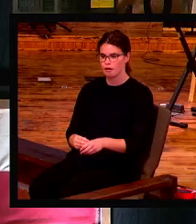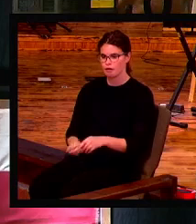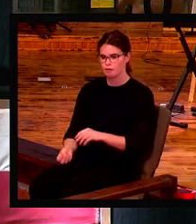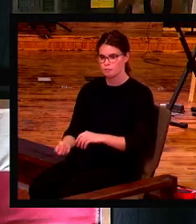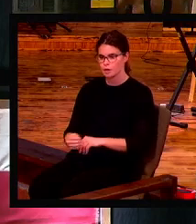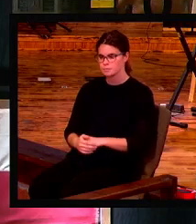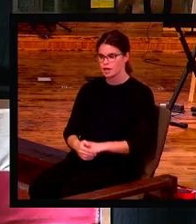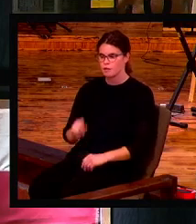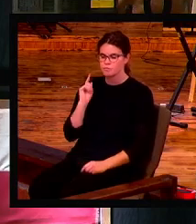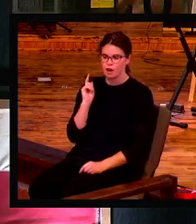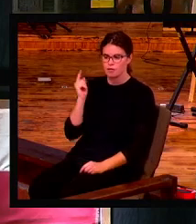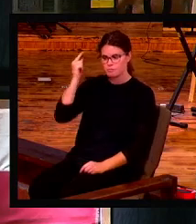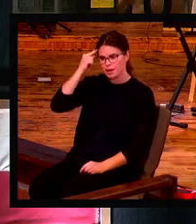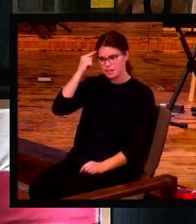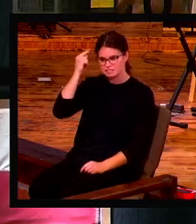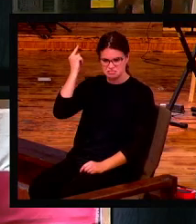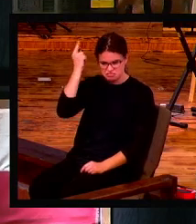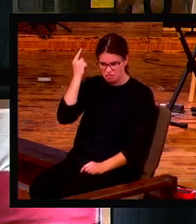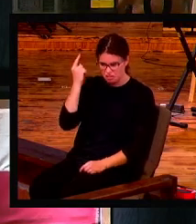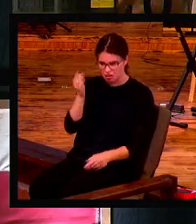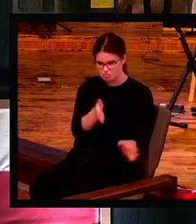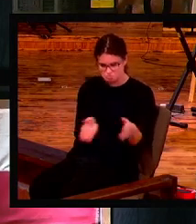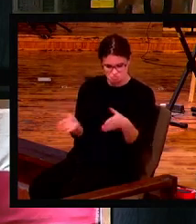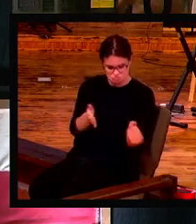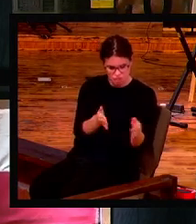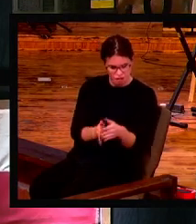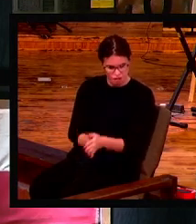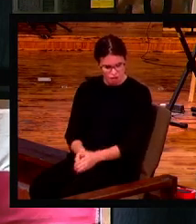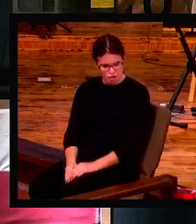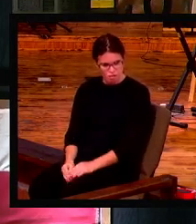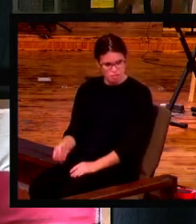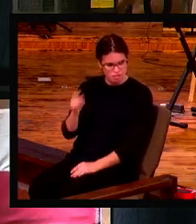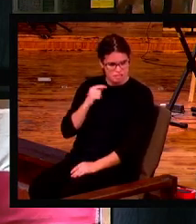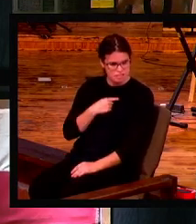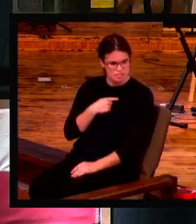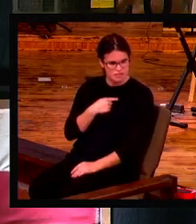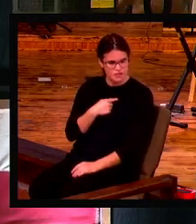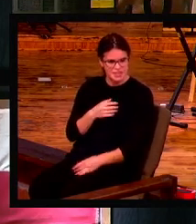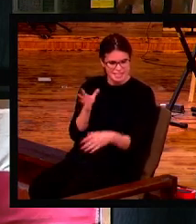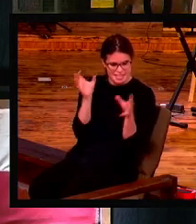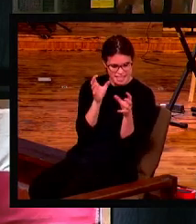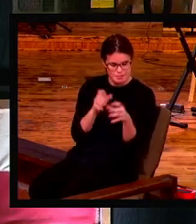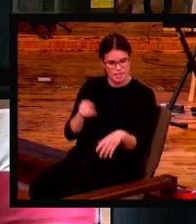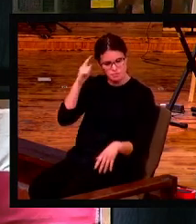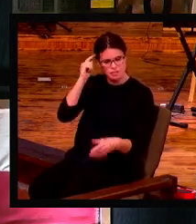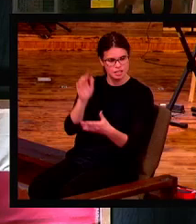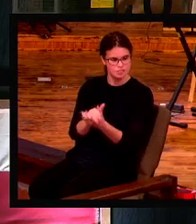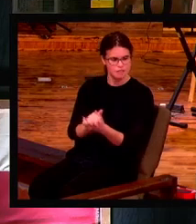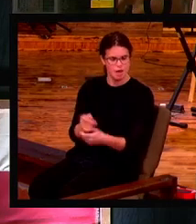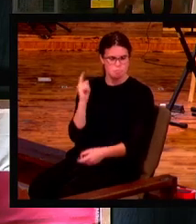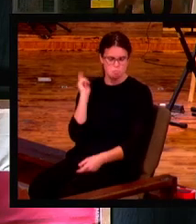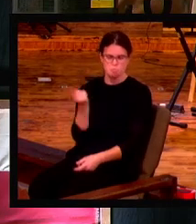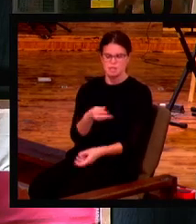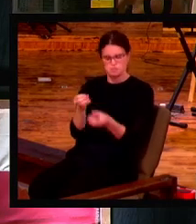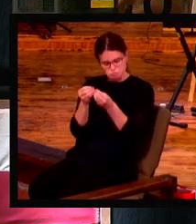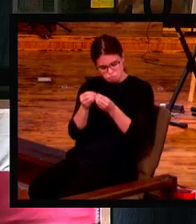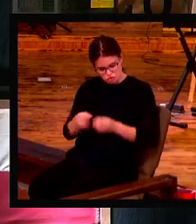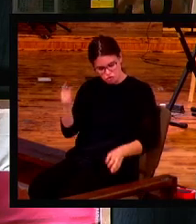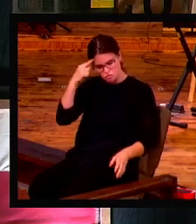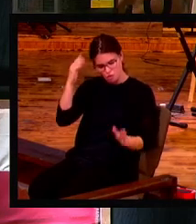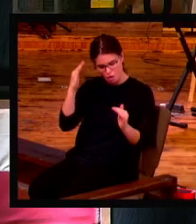thought processes, these limiting beliefs, and we get to a point where we begin to lose hope. The hopeful become